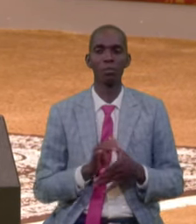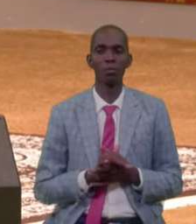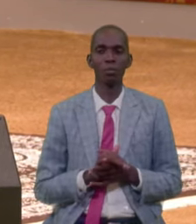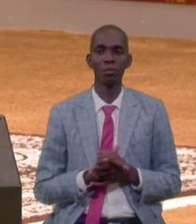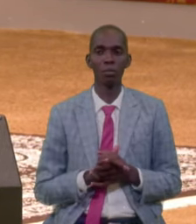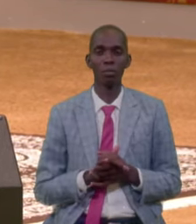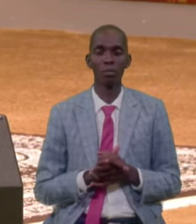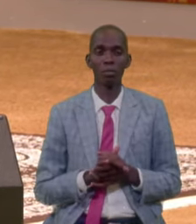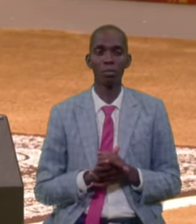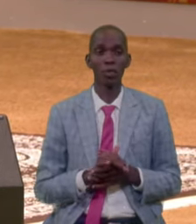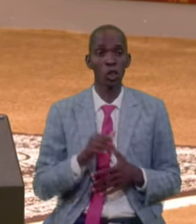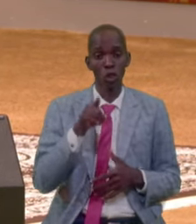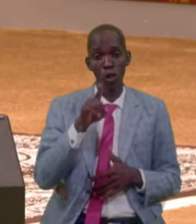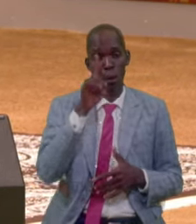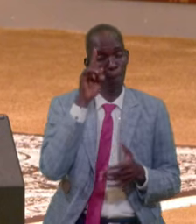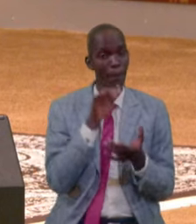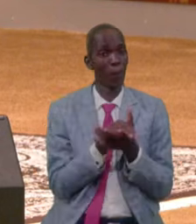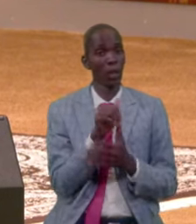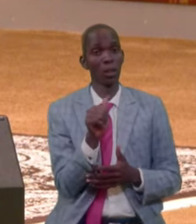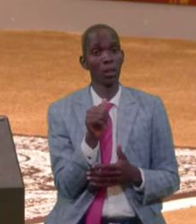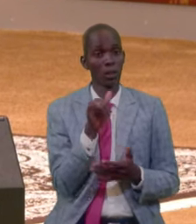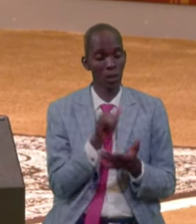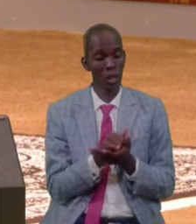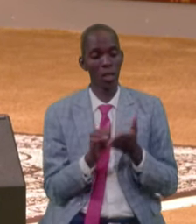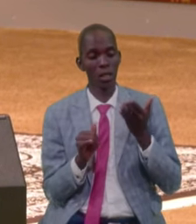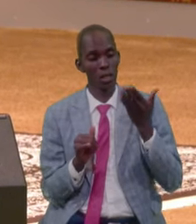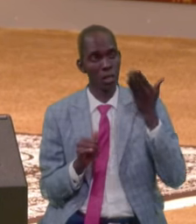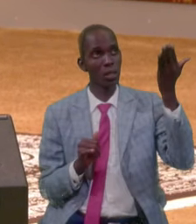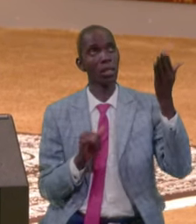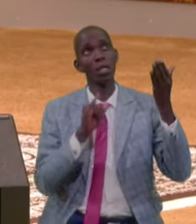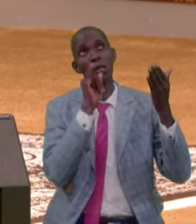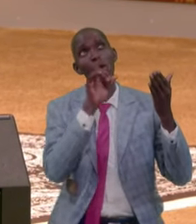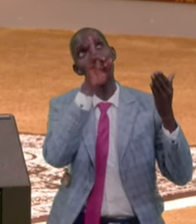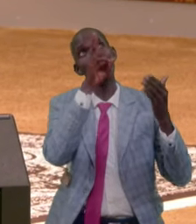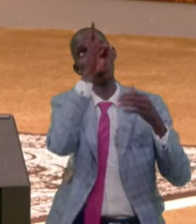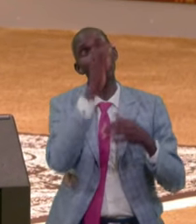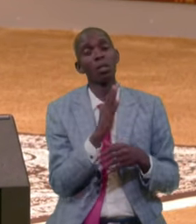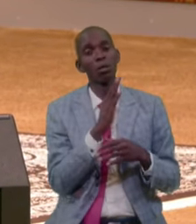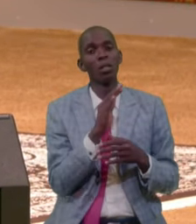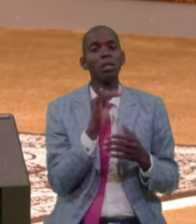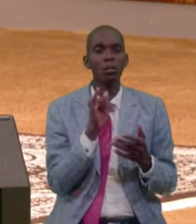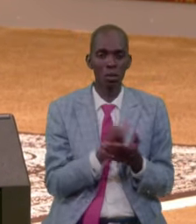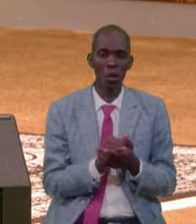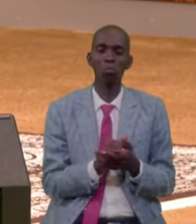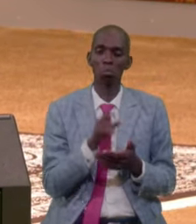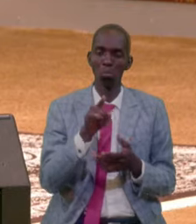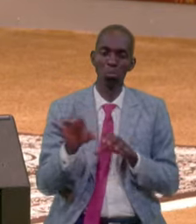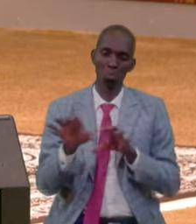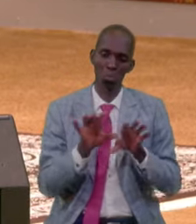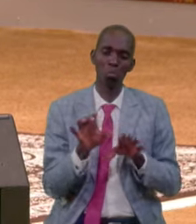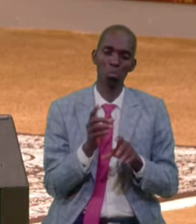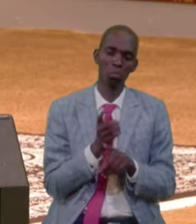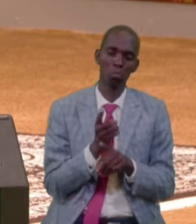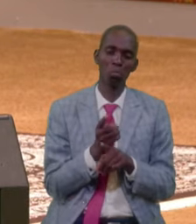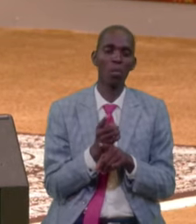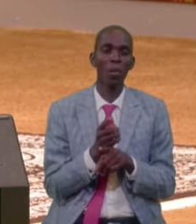verse 19, thou believest that there is one God that doest well. The